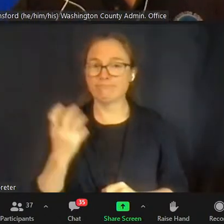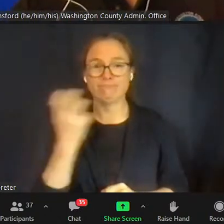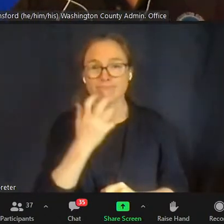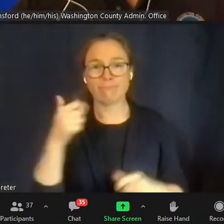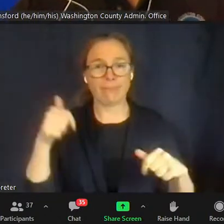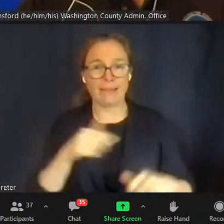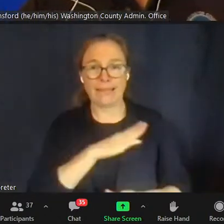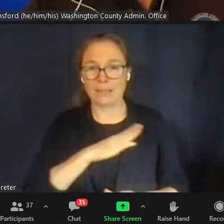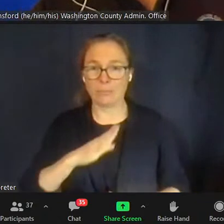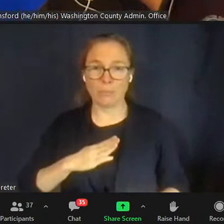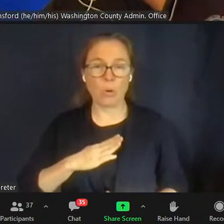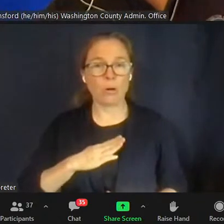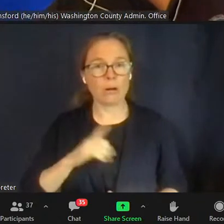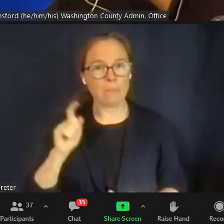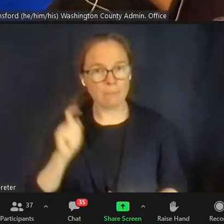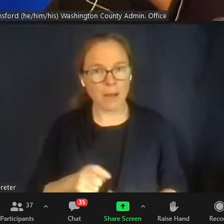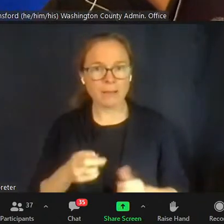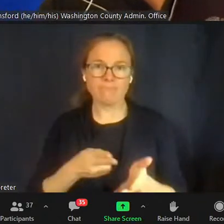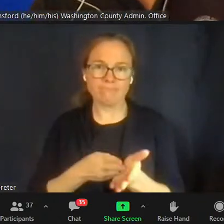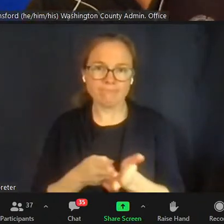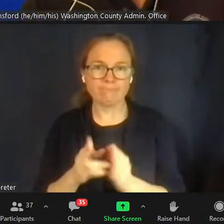board to be transparent, to